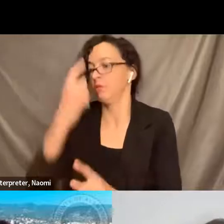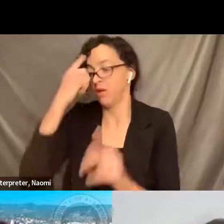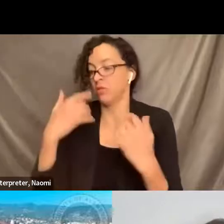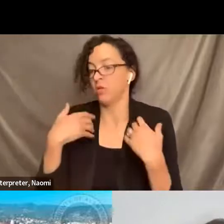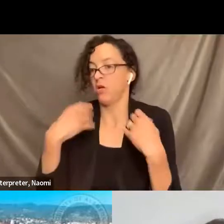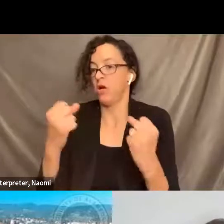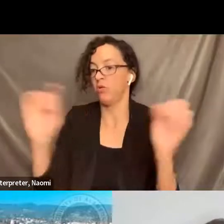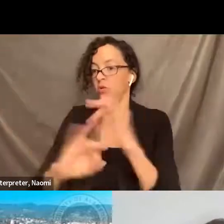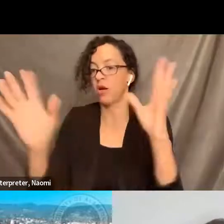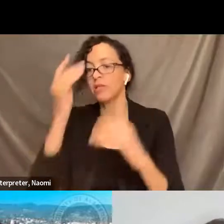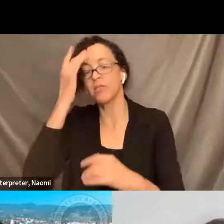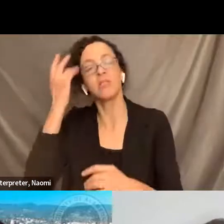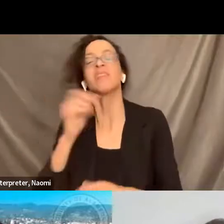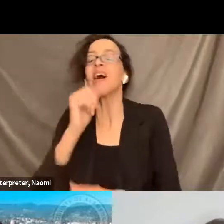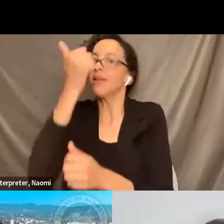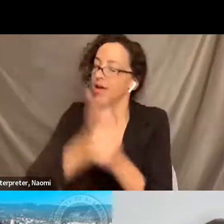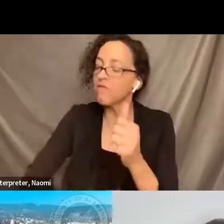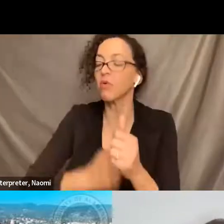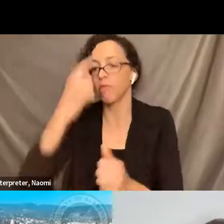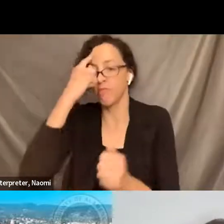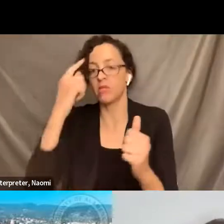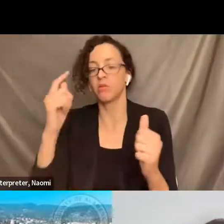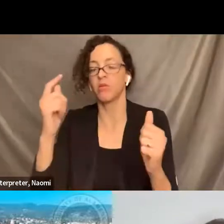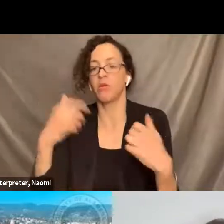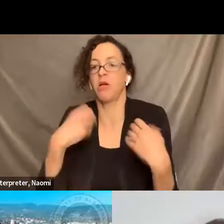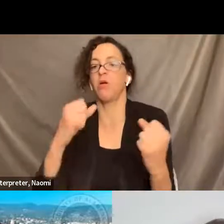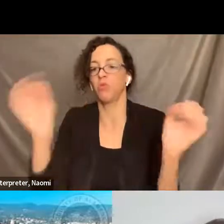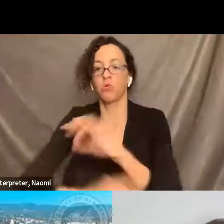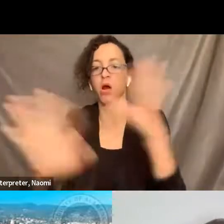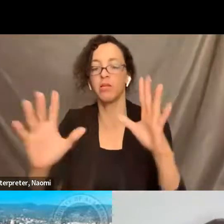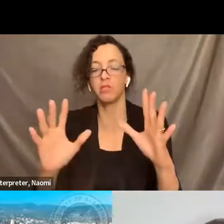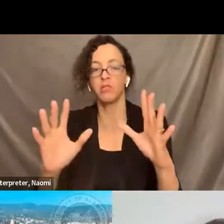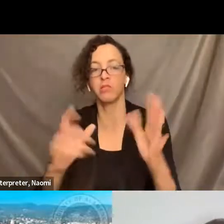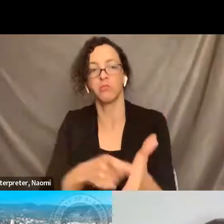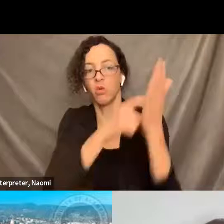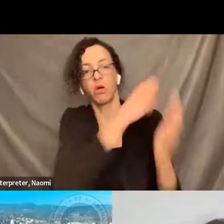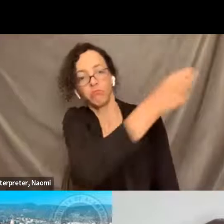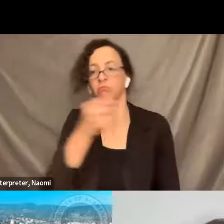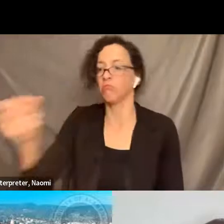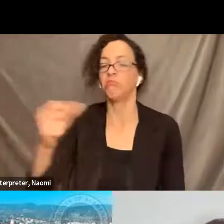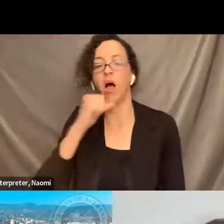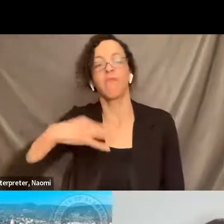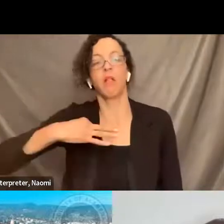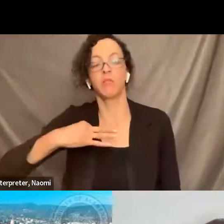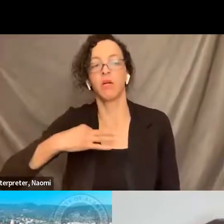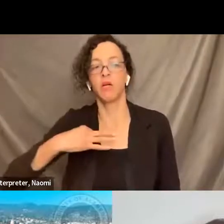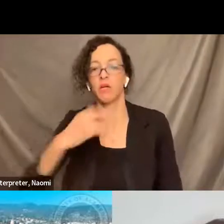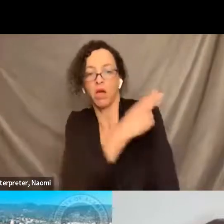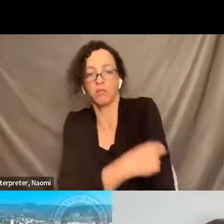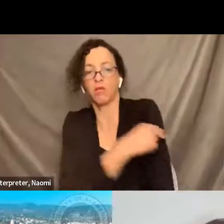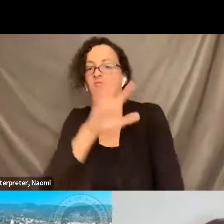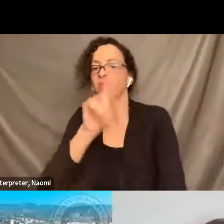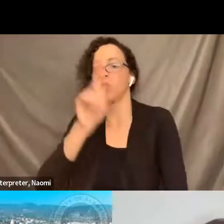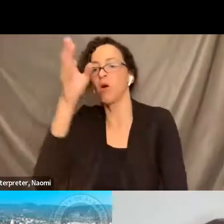an involuntary hospitalization, a 5150 for adults, 5585 for children. So